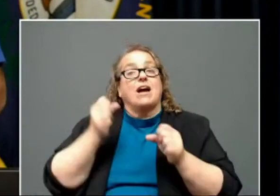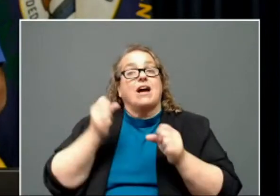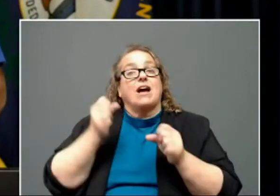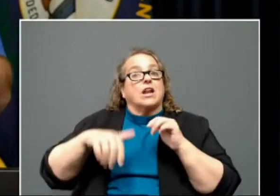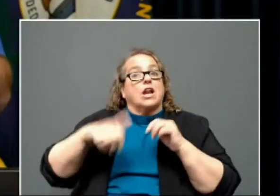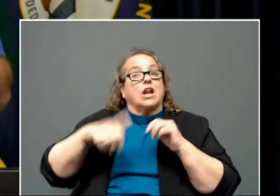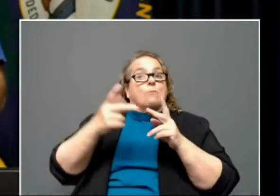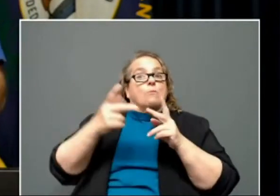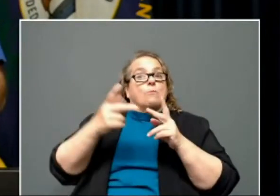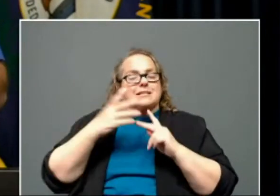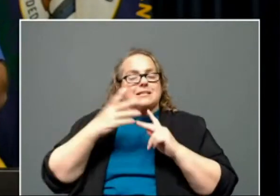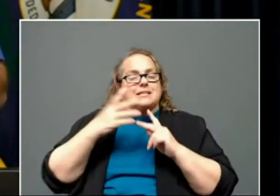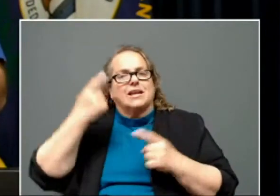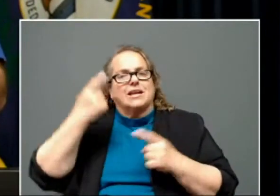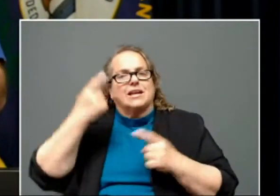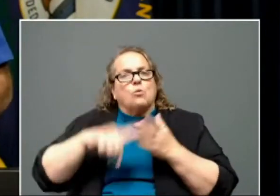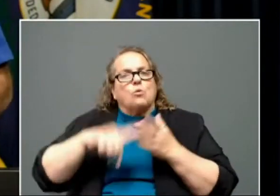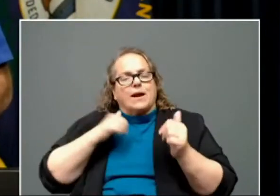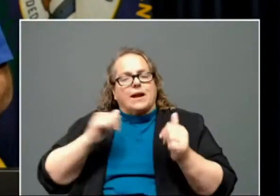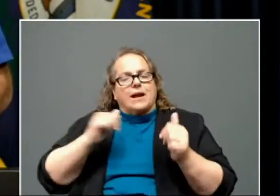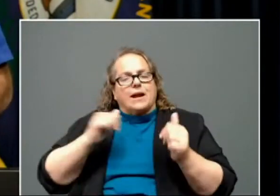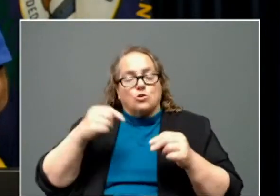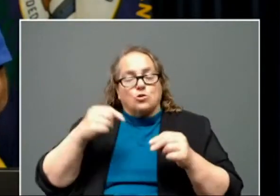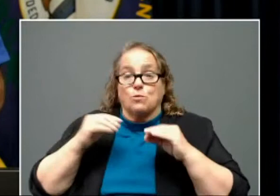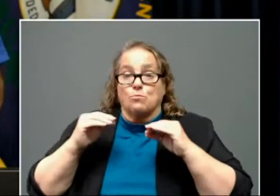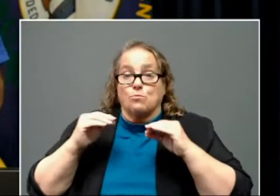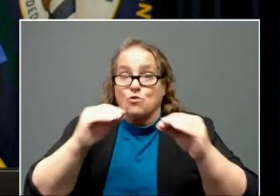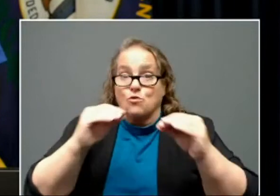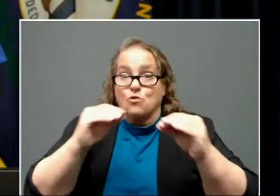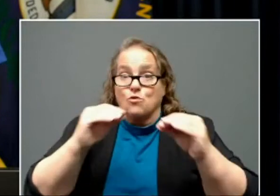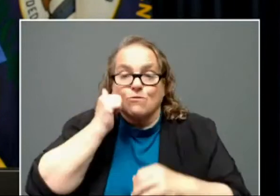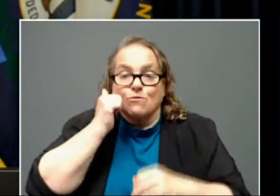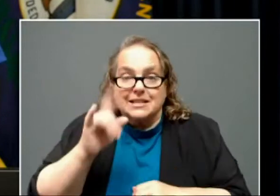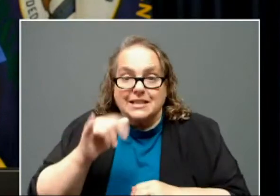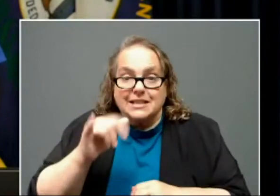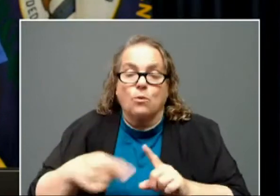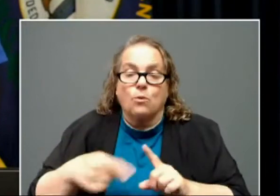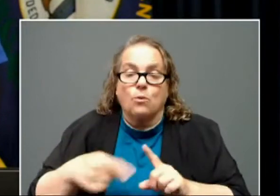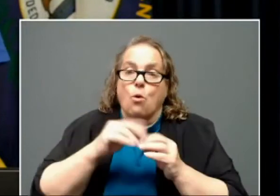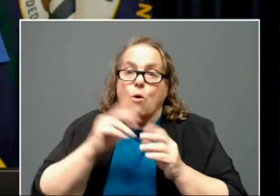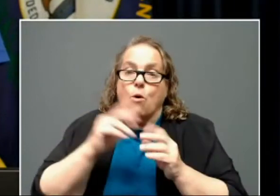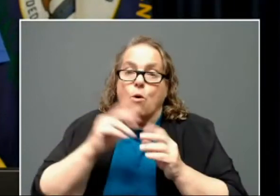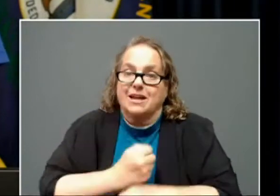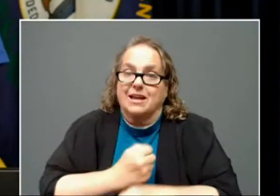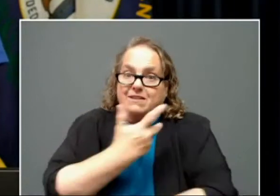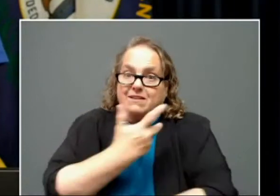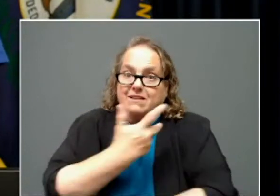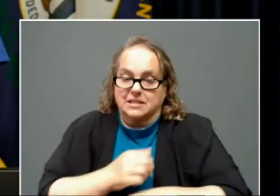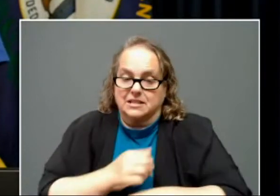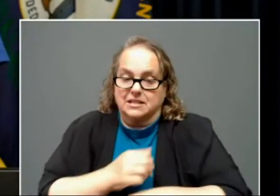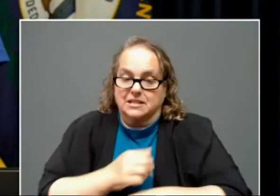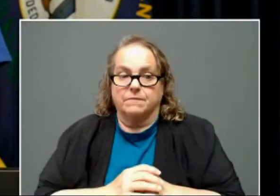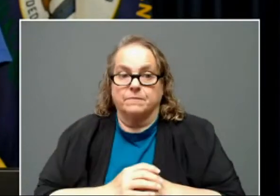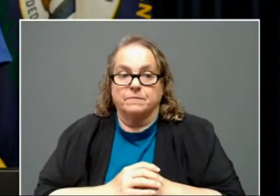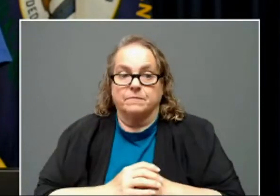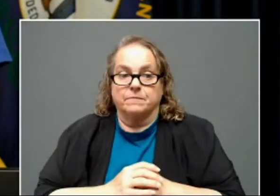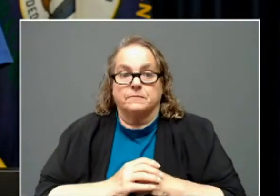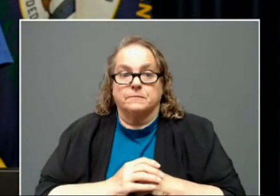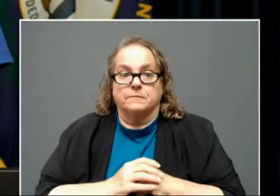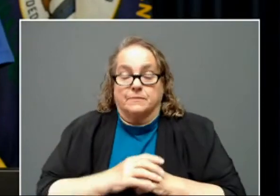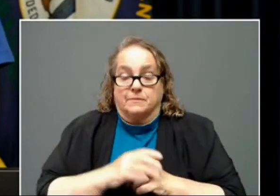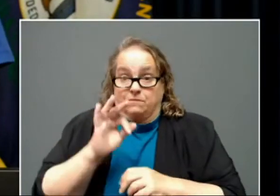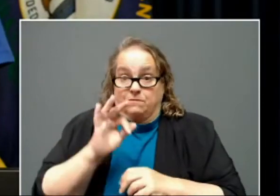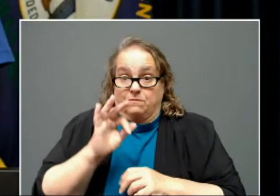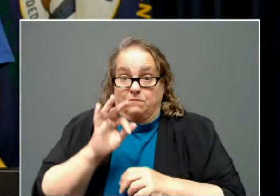we can do moving forward every day that more people get vaccinated. And if you want to hit that goal